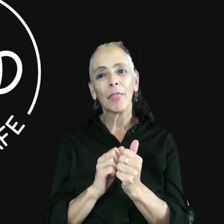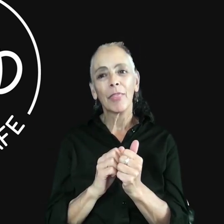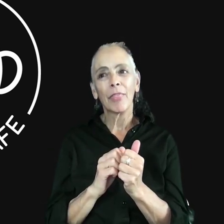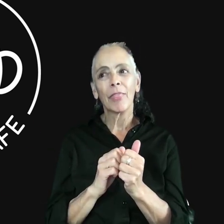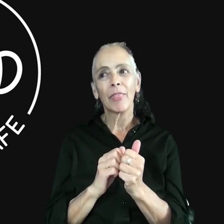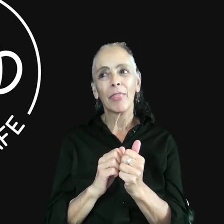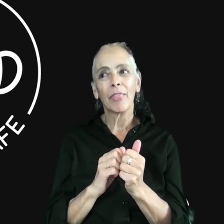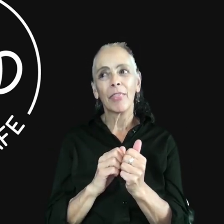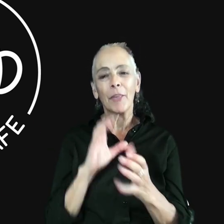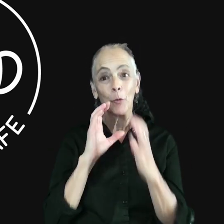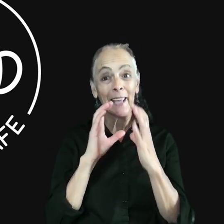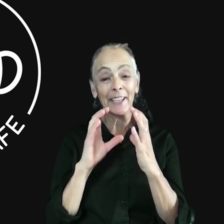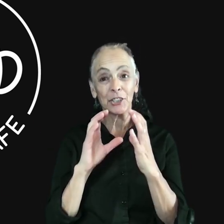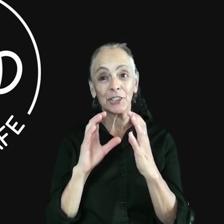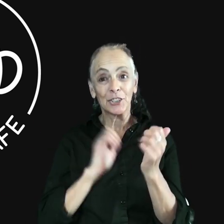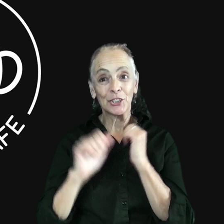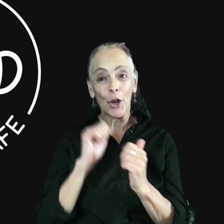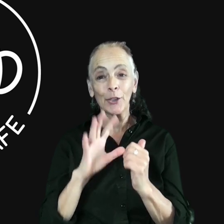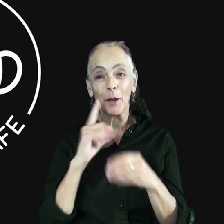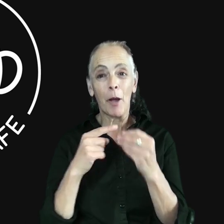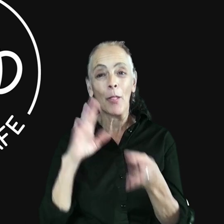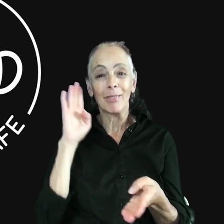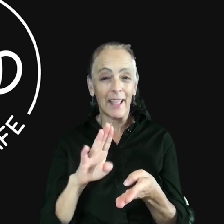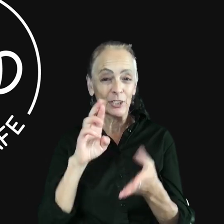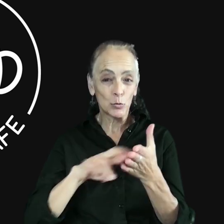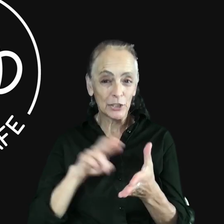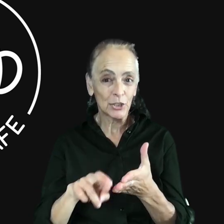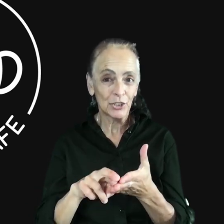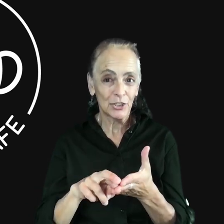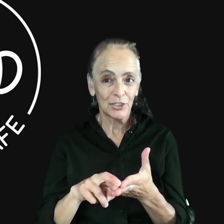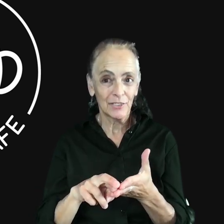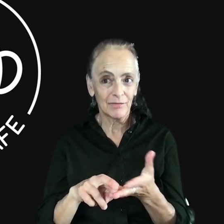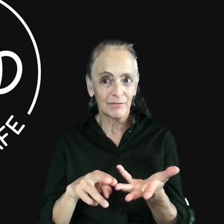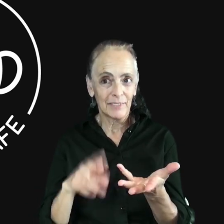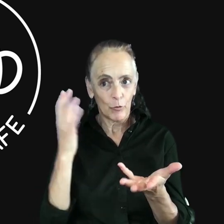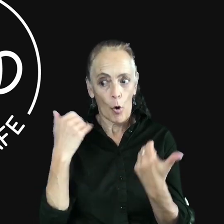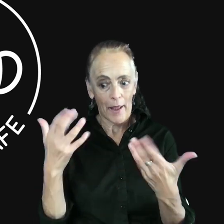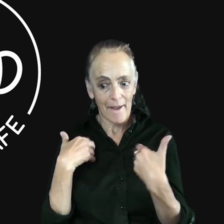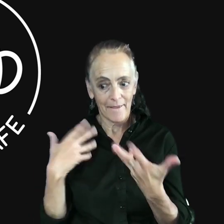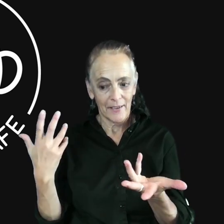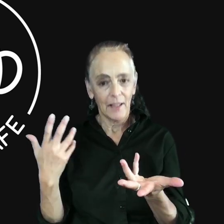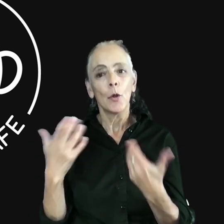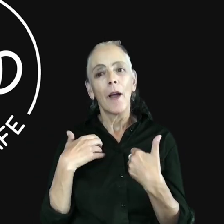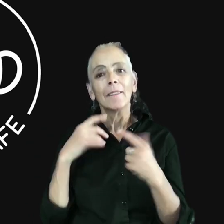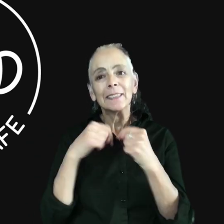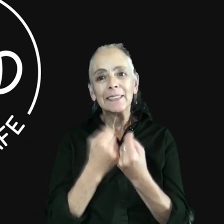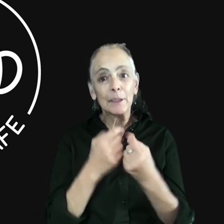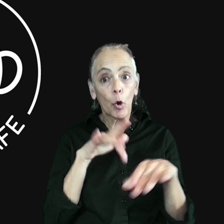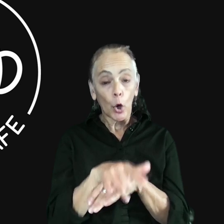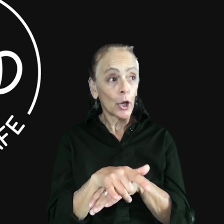research you know and it's like it's really thinking meaningfully you know if you're if you've got a team that's really early